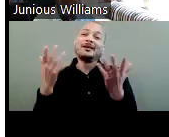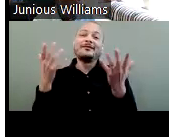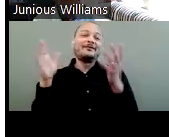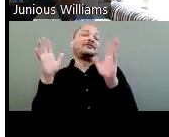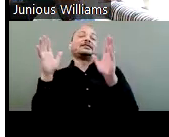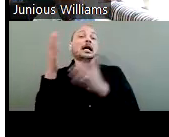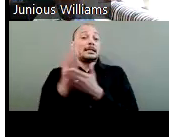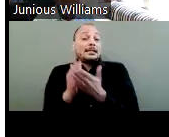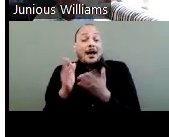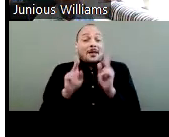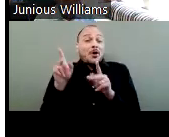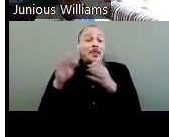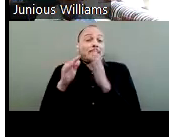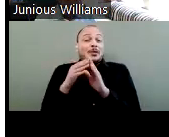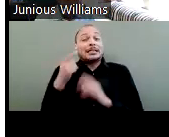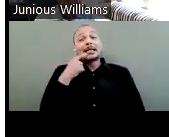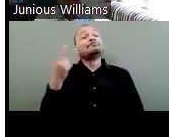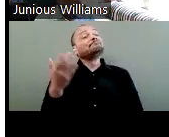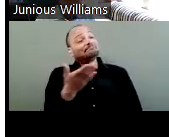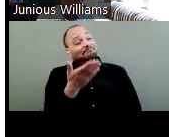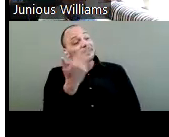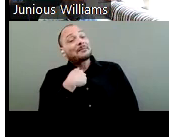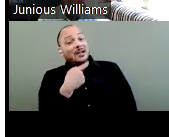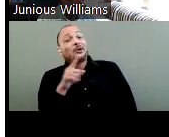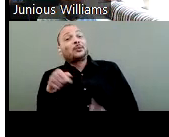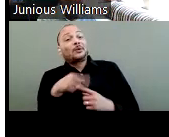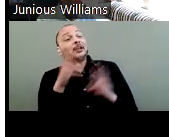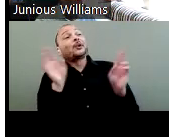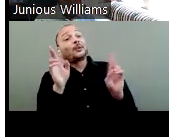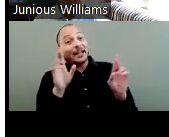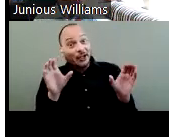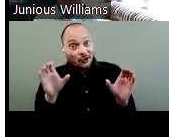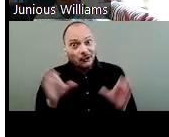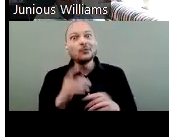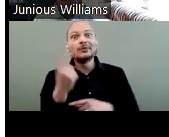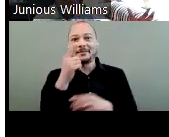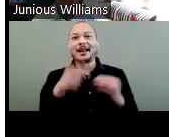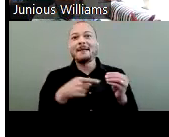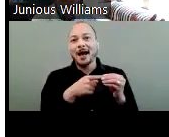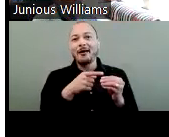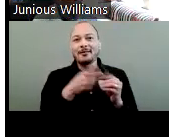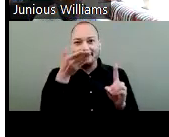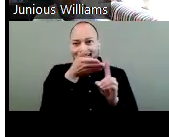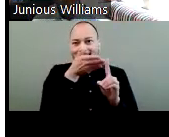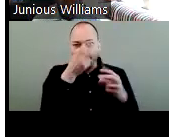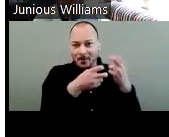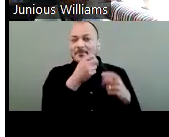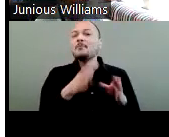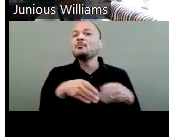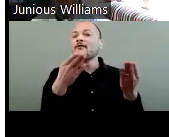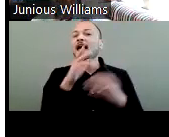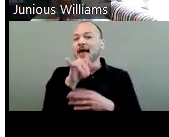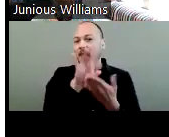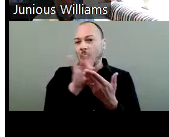in the community say, come to me when we get ready to do something about the problem. And you need to provide that option as